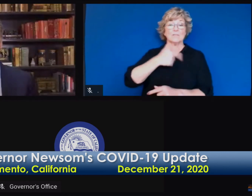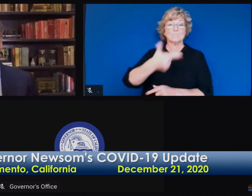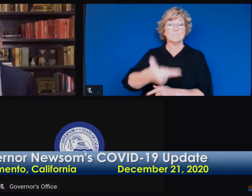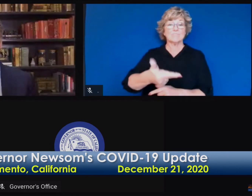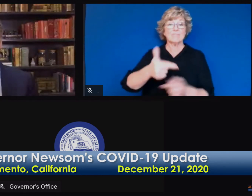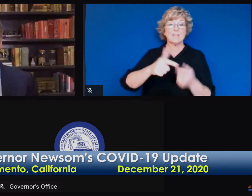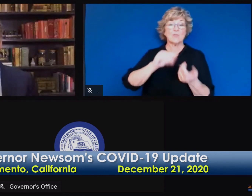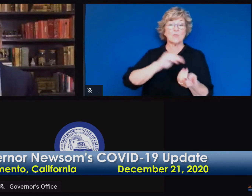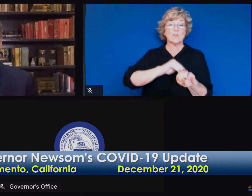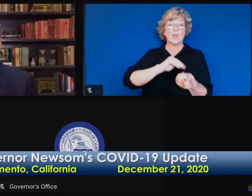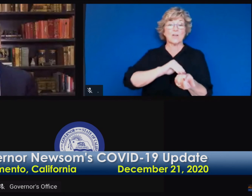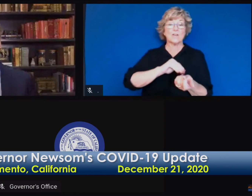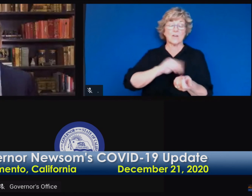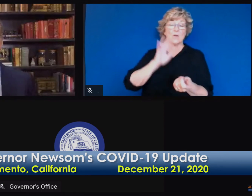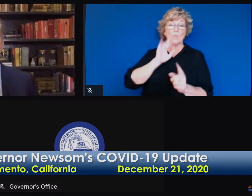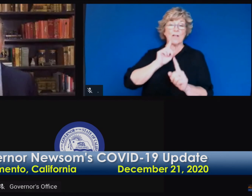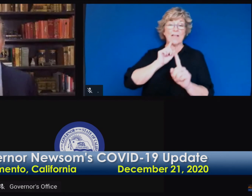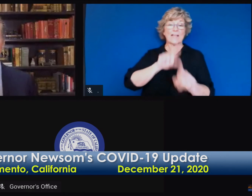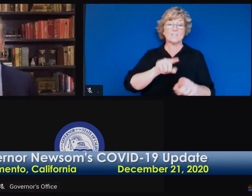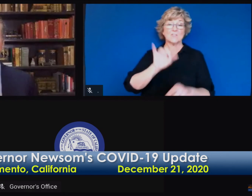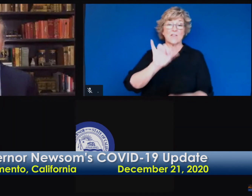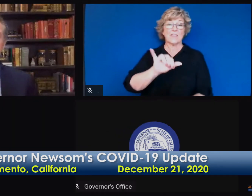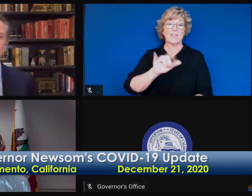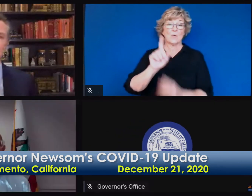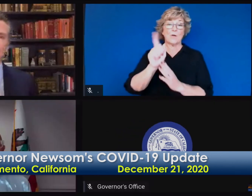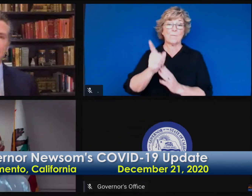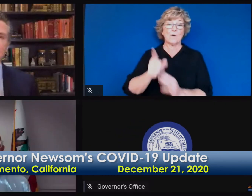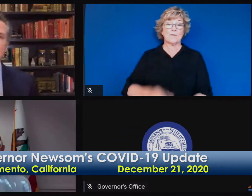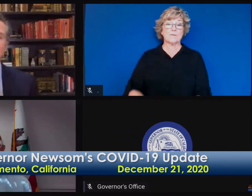Ghali, who will do just that in a moment.